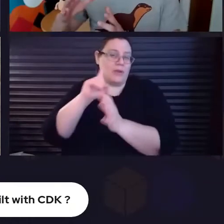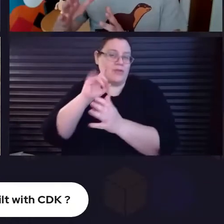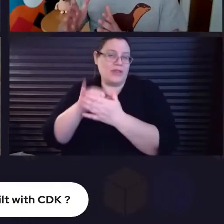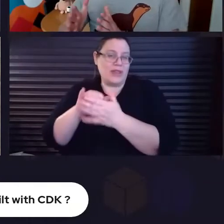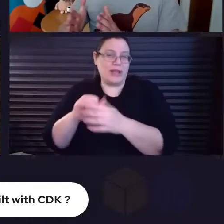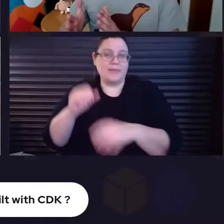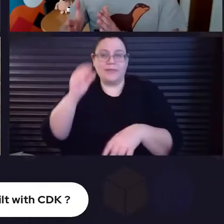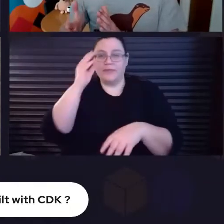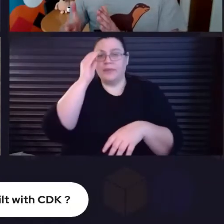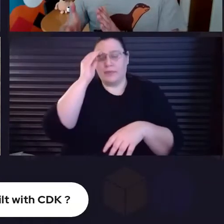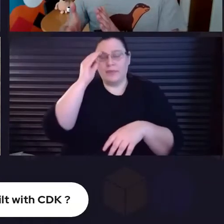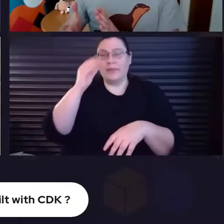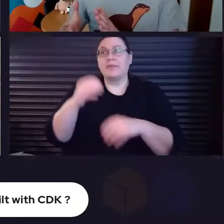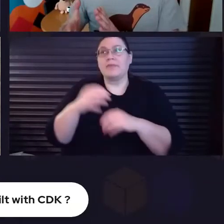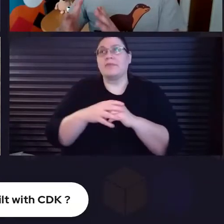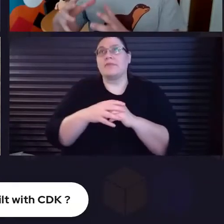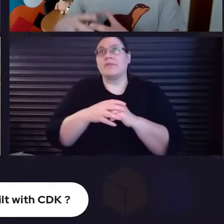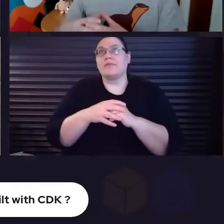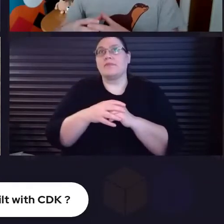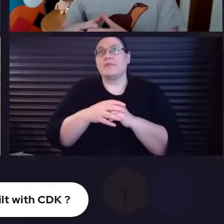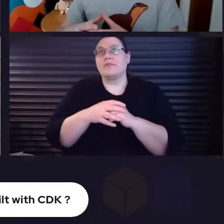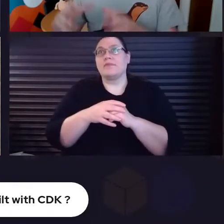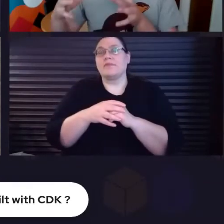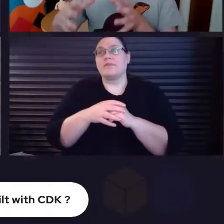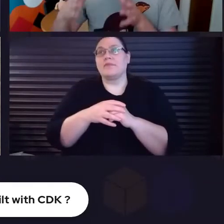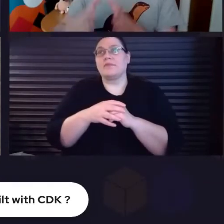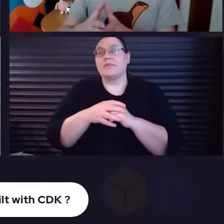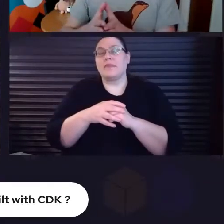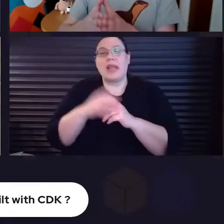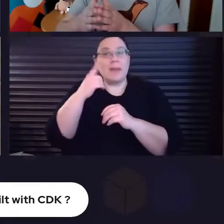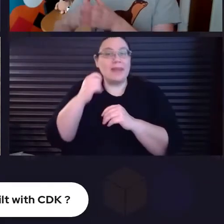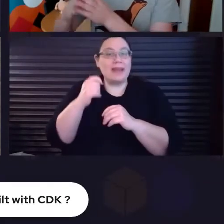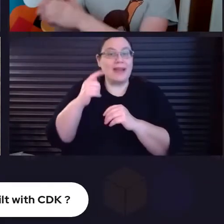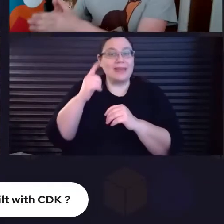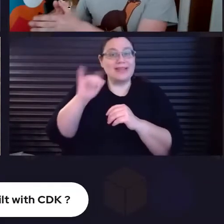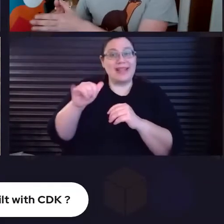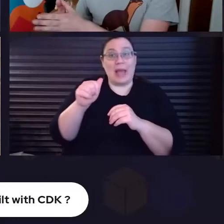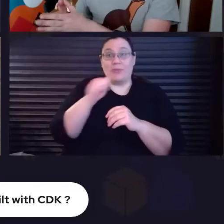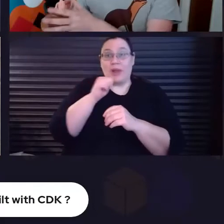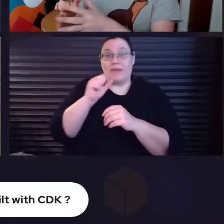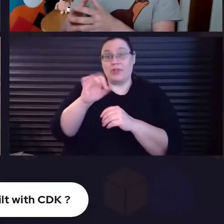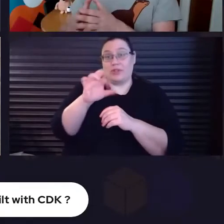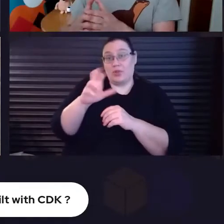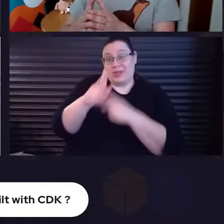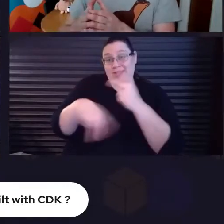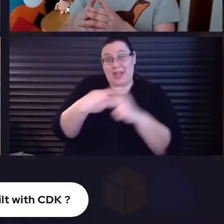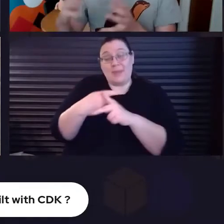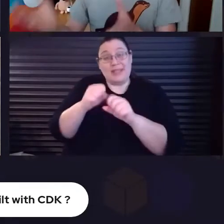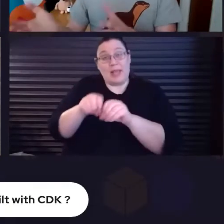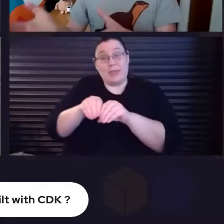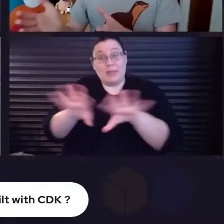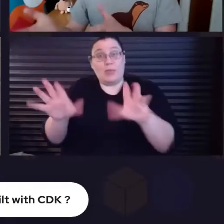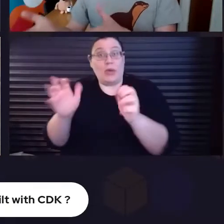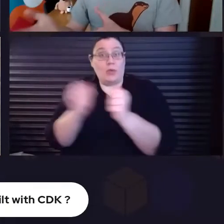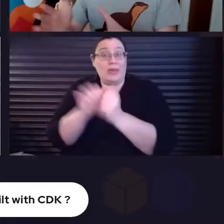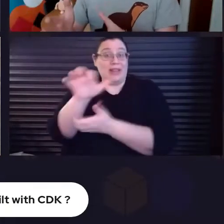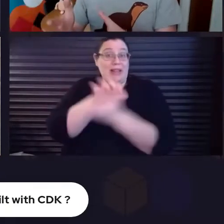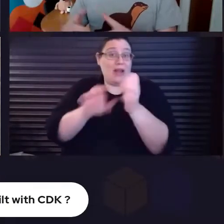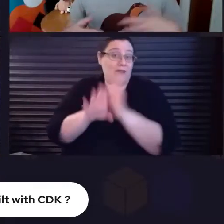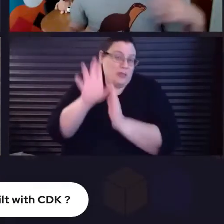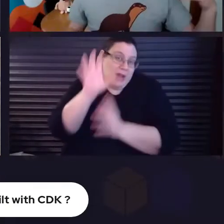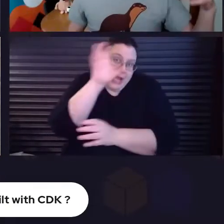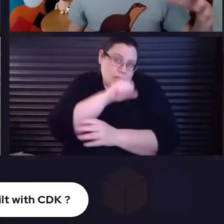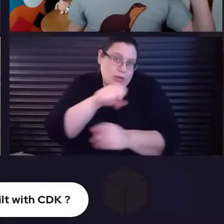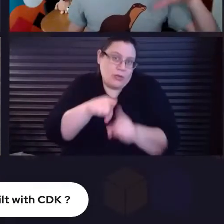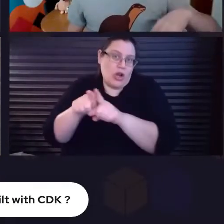since the private resource types are also deployable with CloudFormation, I assume they're also supporting